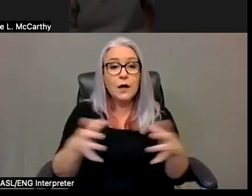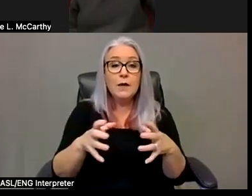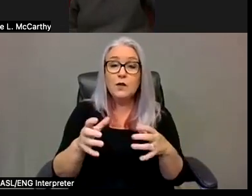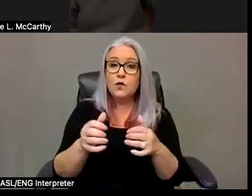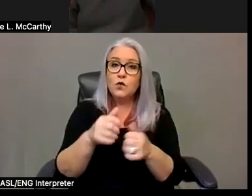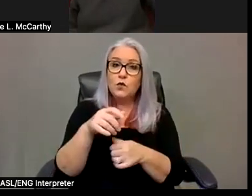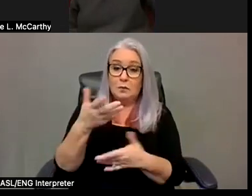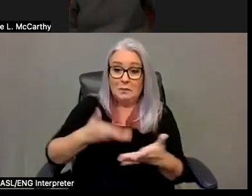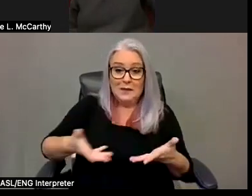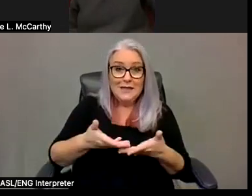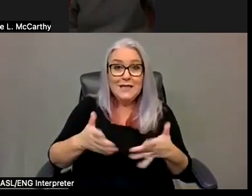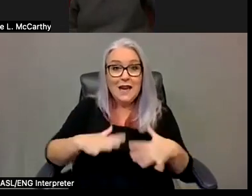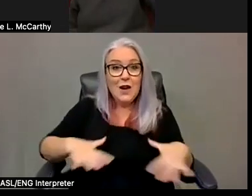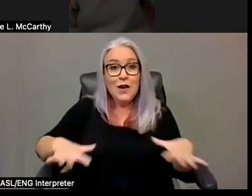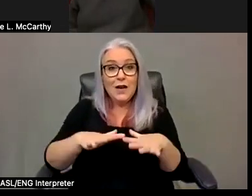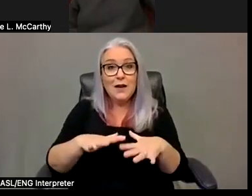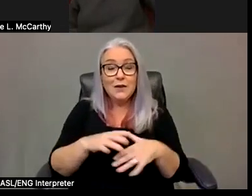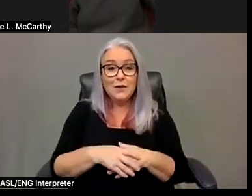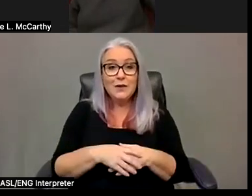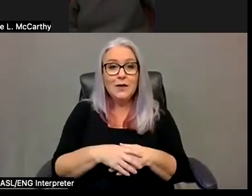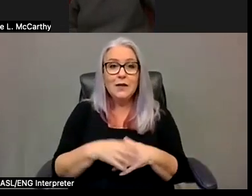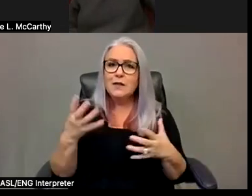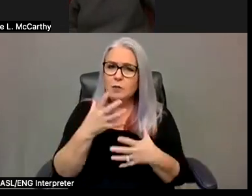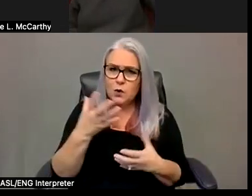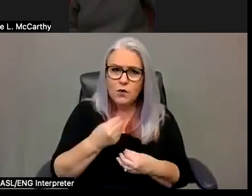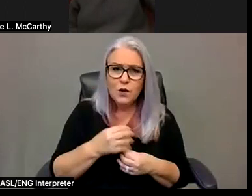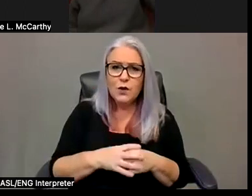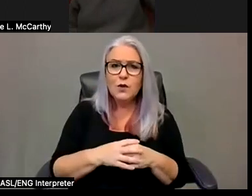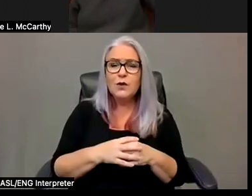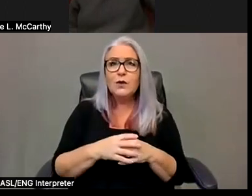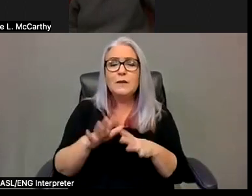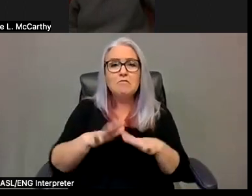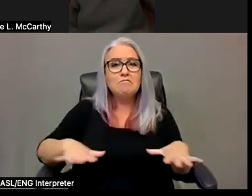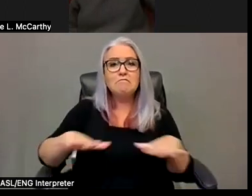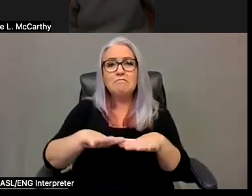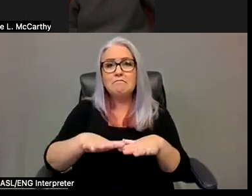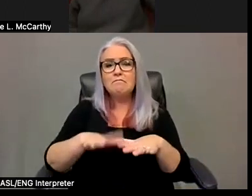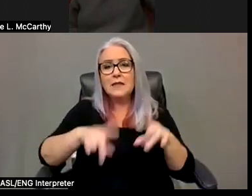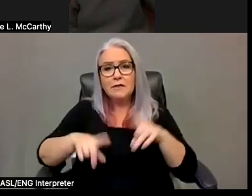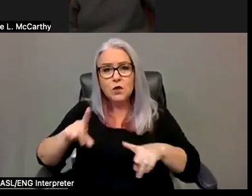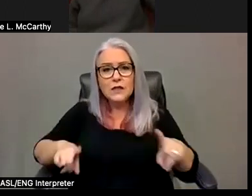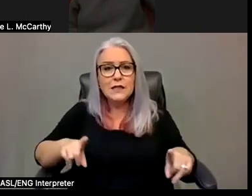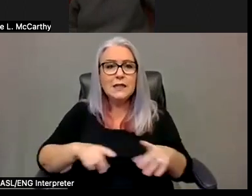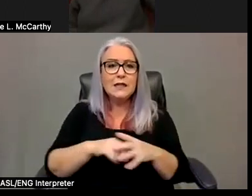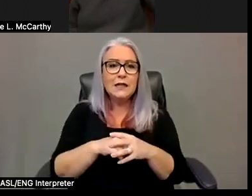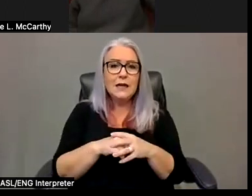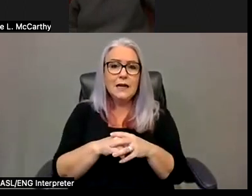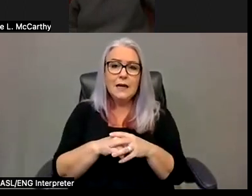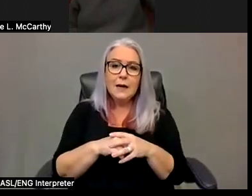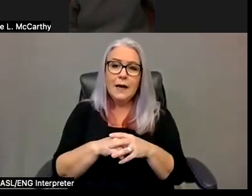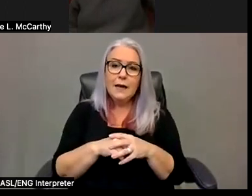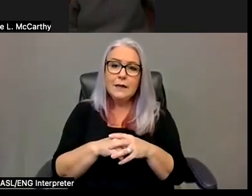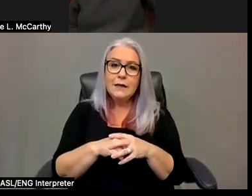is that, one is its beauty, its geography, its diversity, and it's